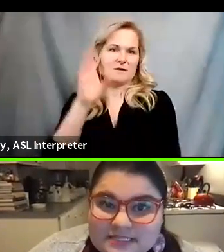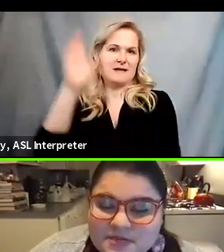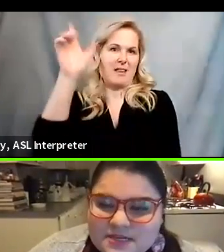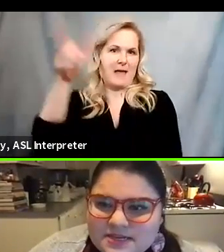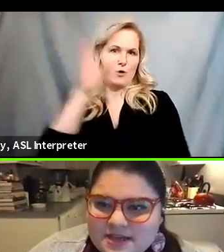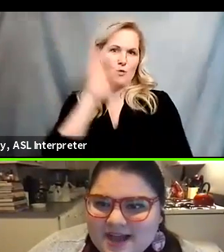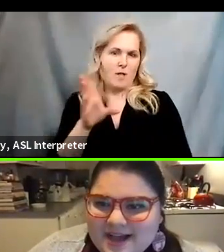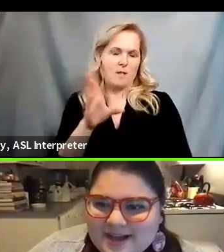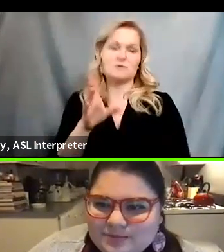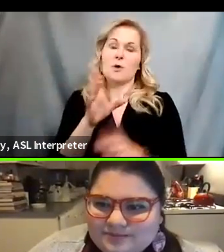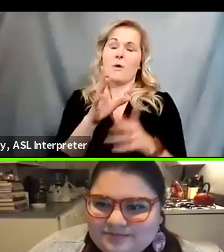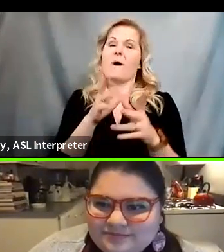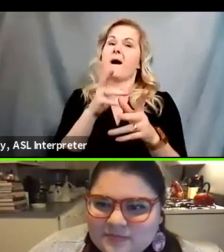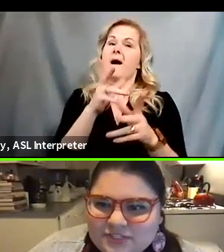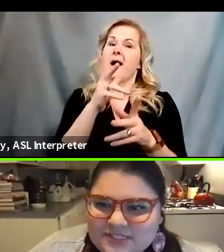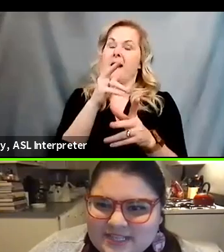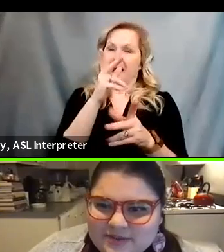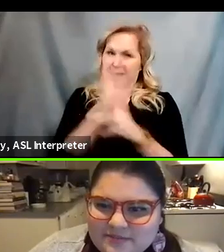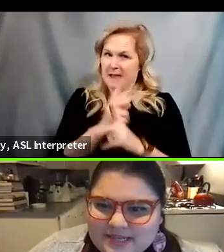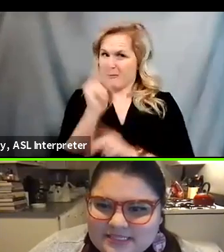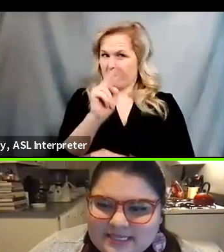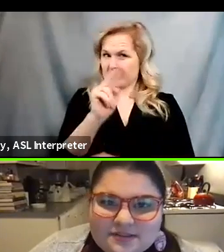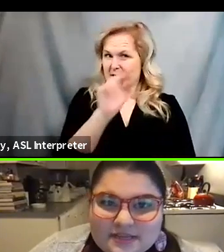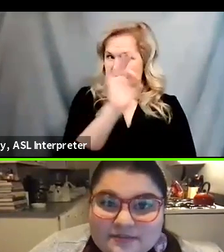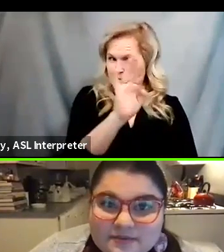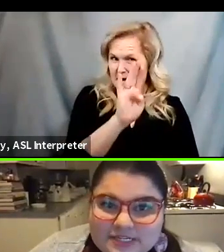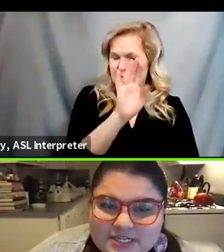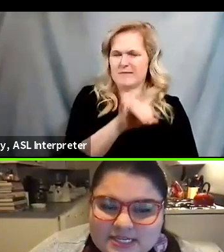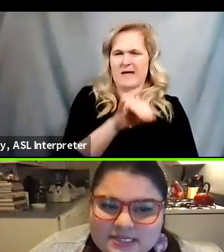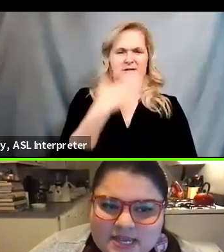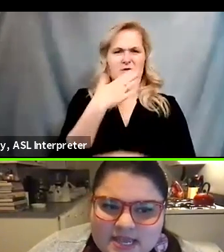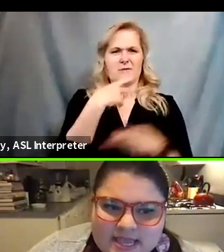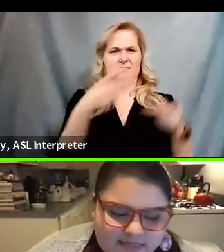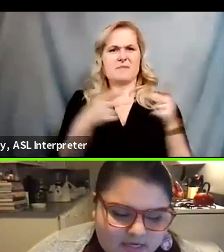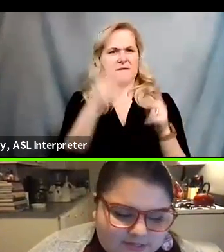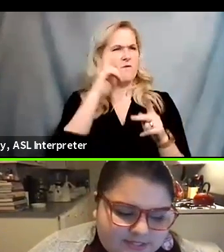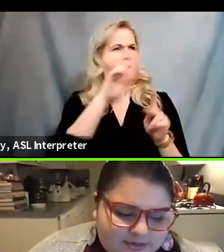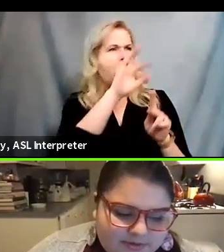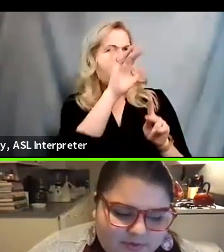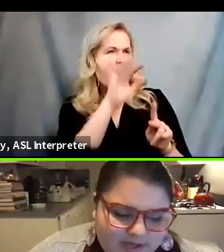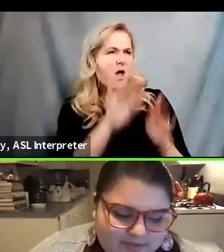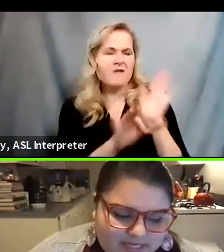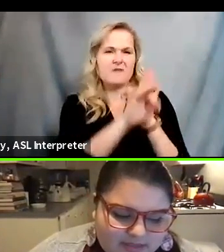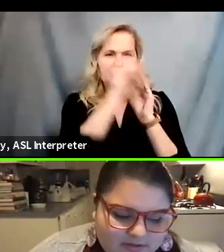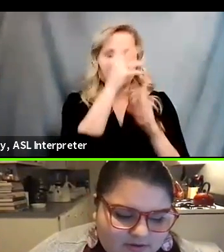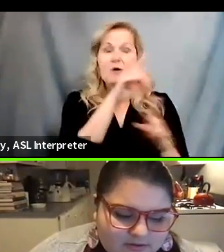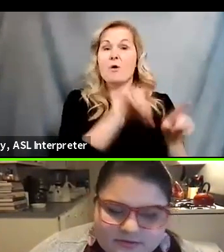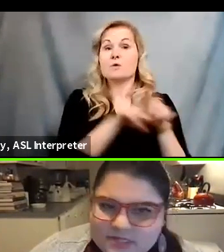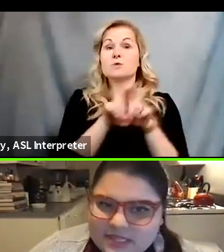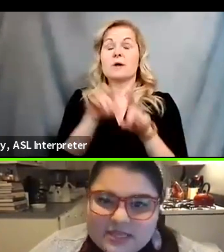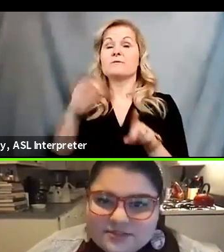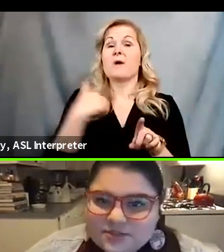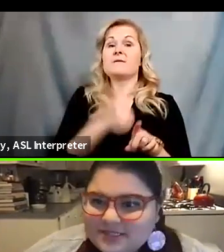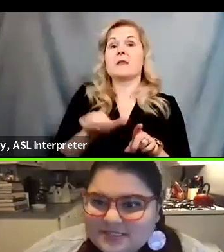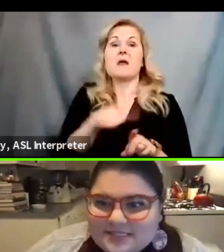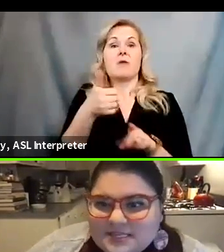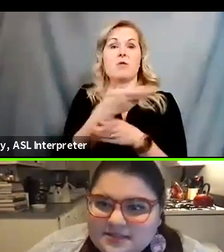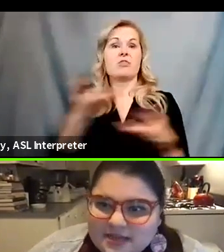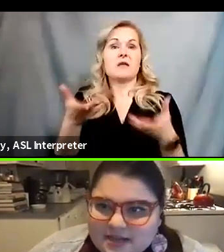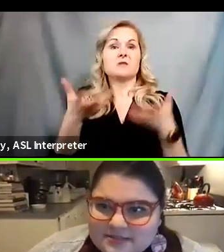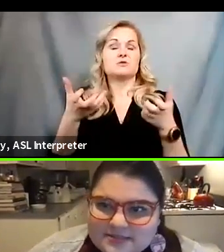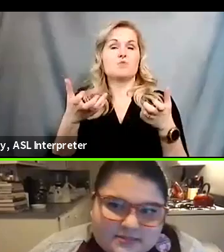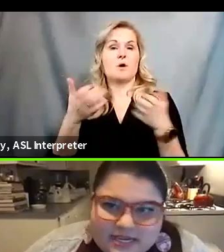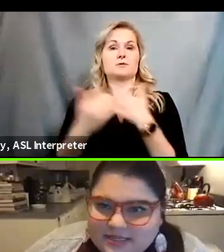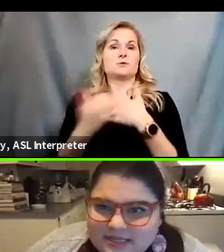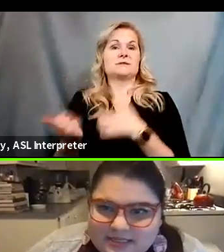our Facebook, which is a great place to get all that information. And then also, if you have any other things you want to